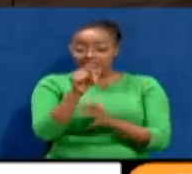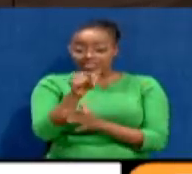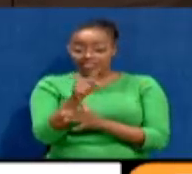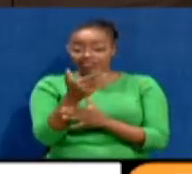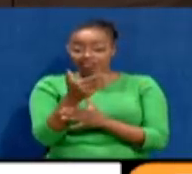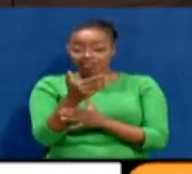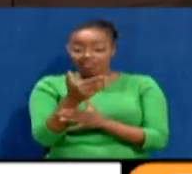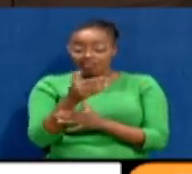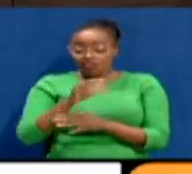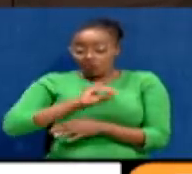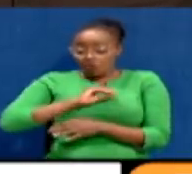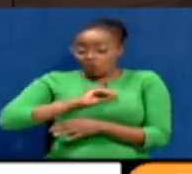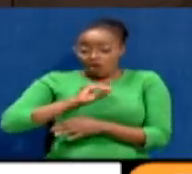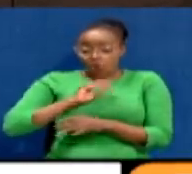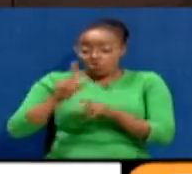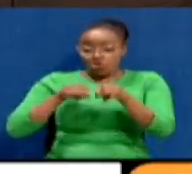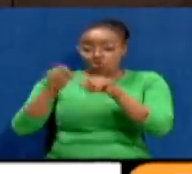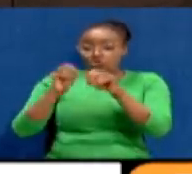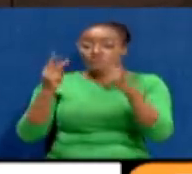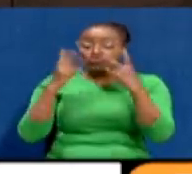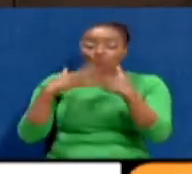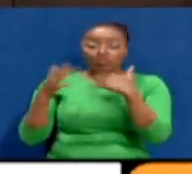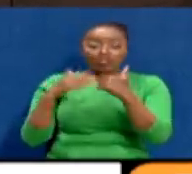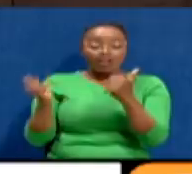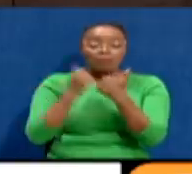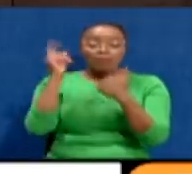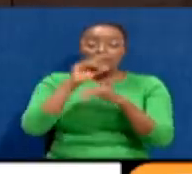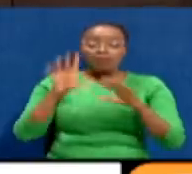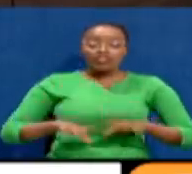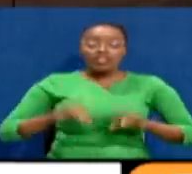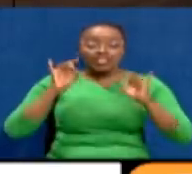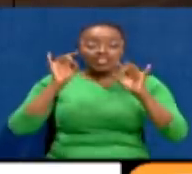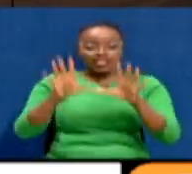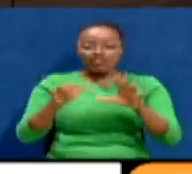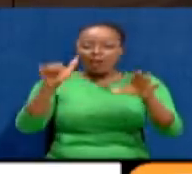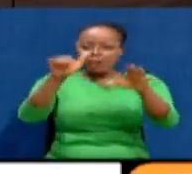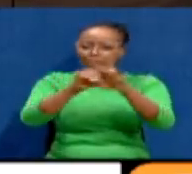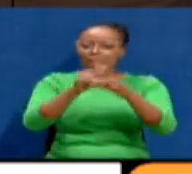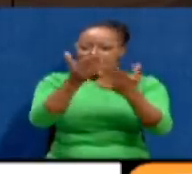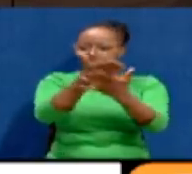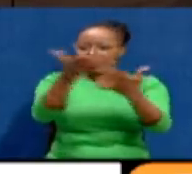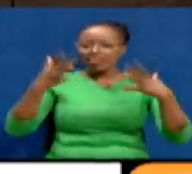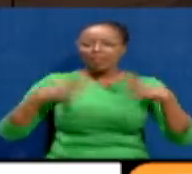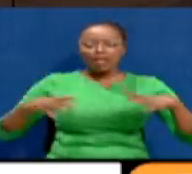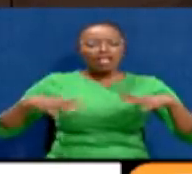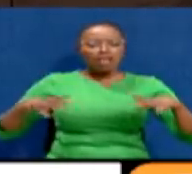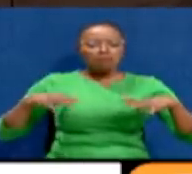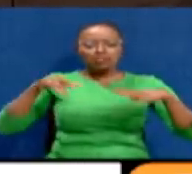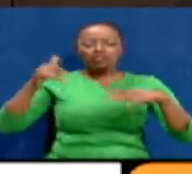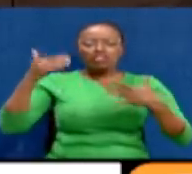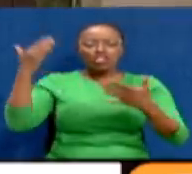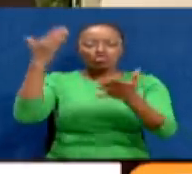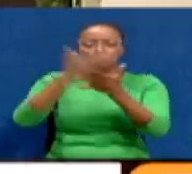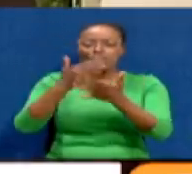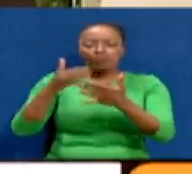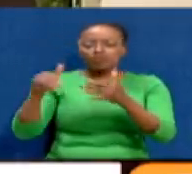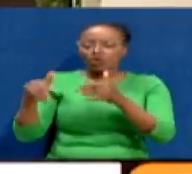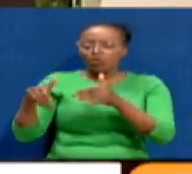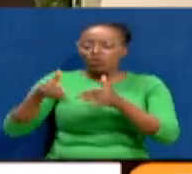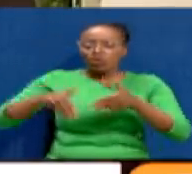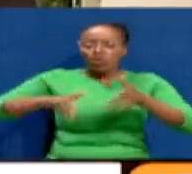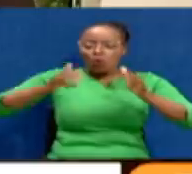our control. And I think if you saw what happened in Kitengela, is members of the public who stopped by the roadside